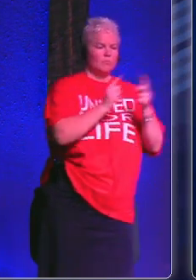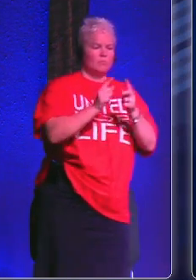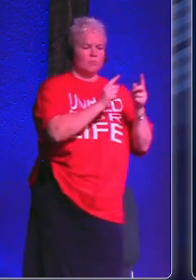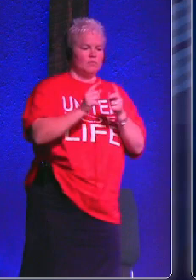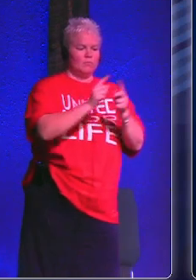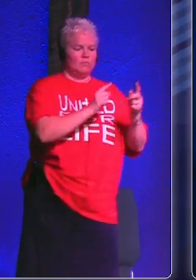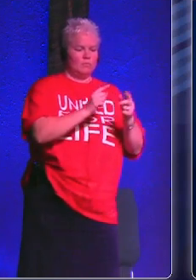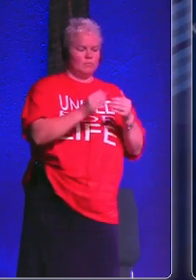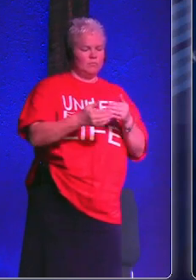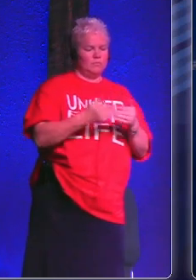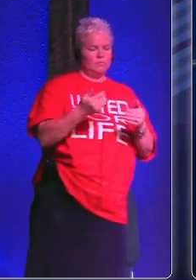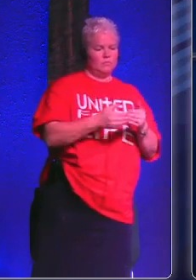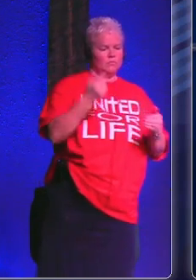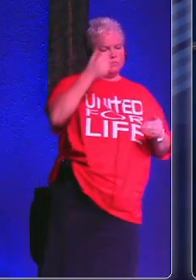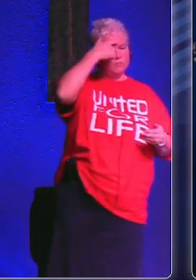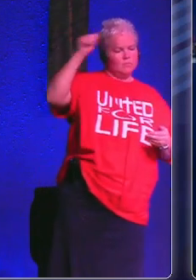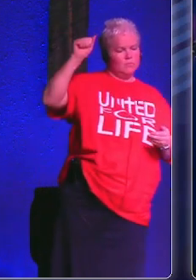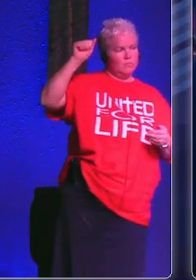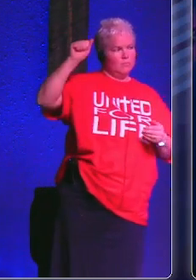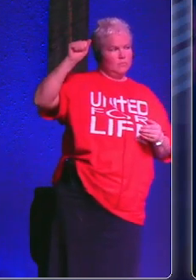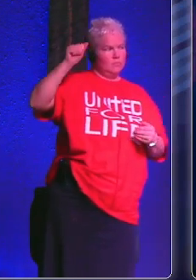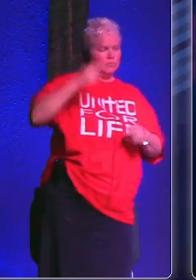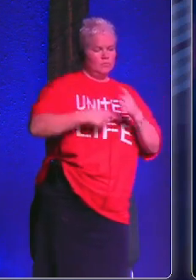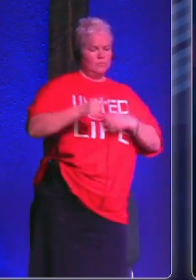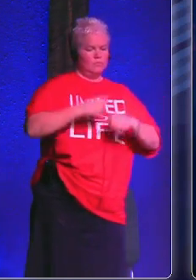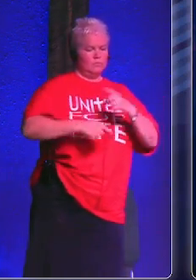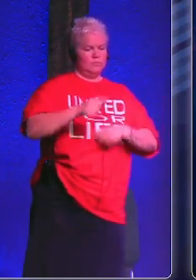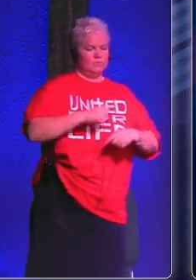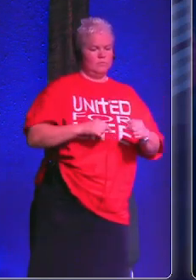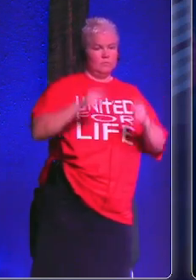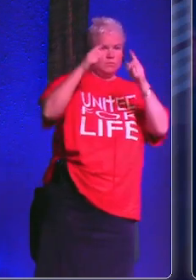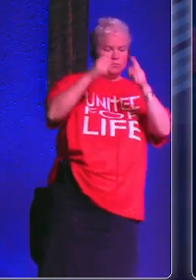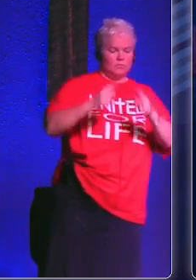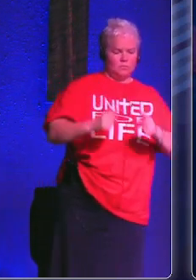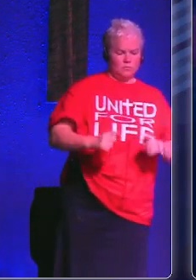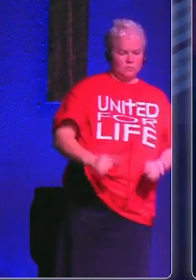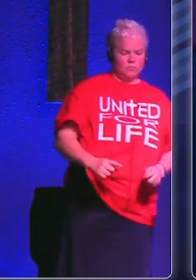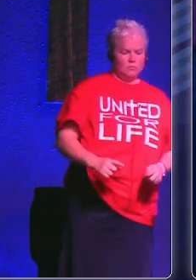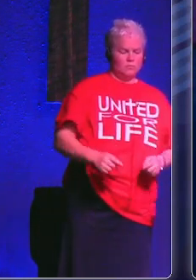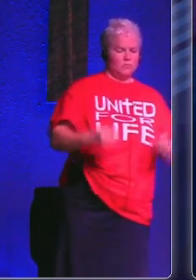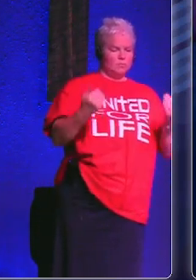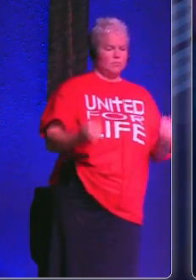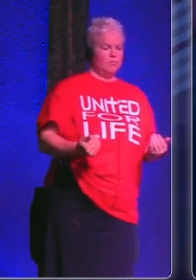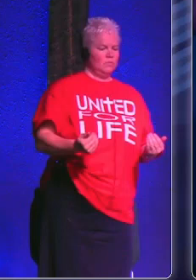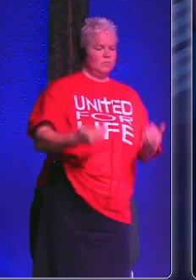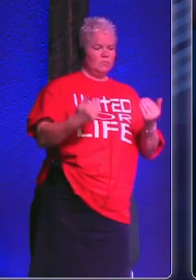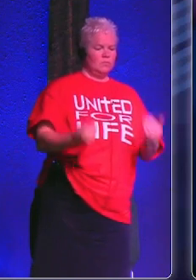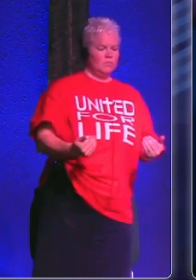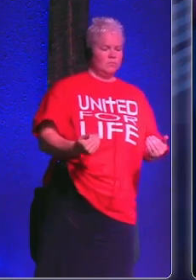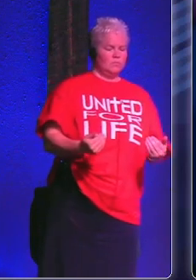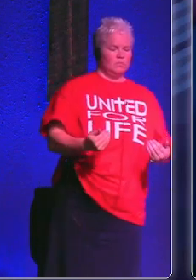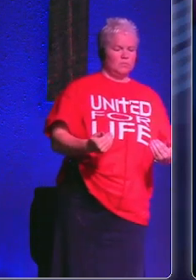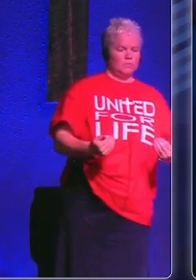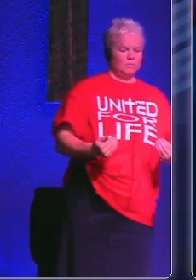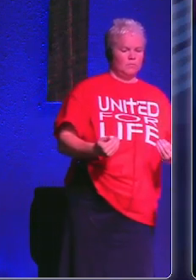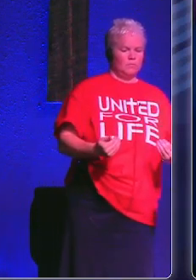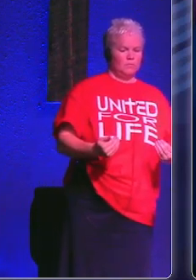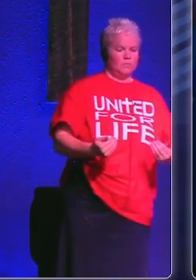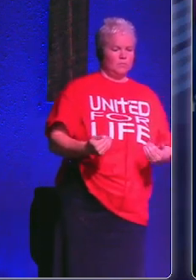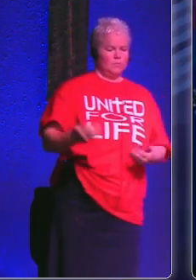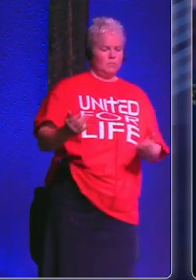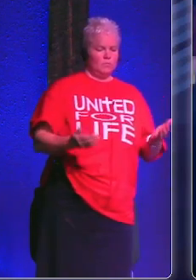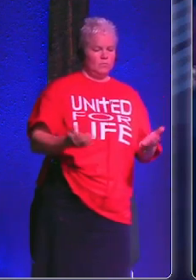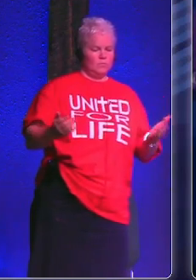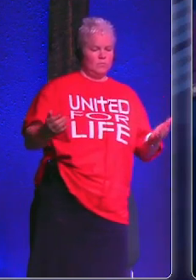things because it's easy. See, that all comes down to right now, and really it's right now. Right now in the service